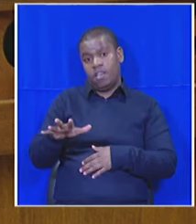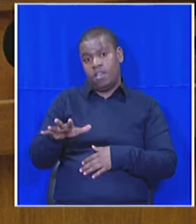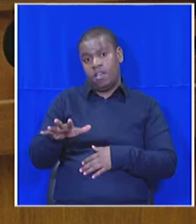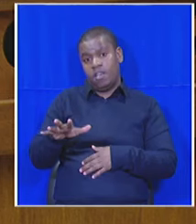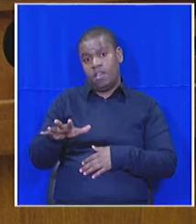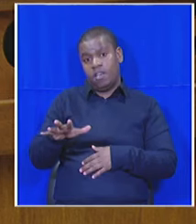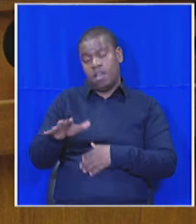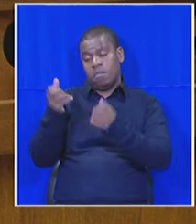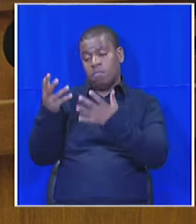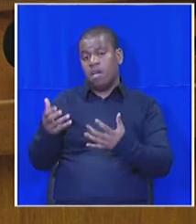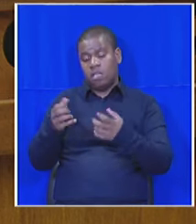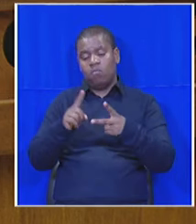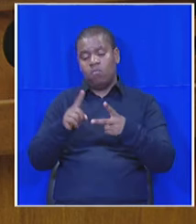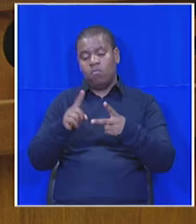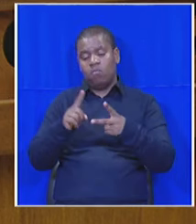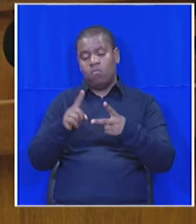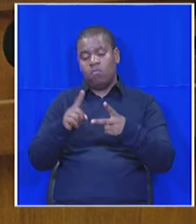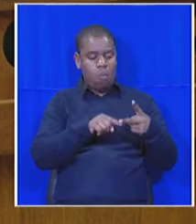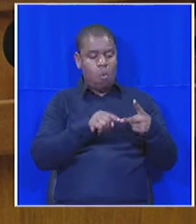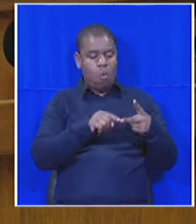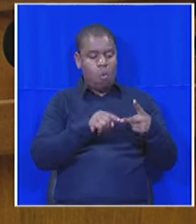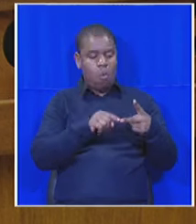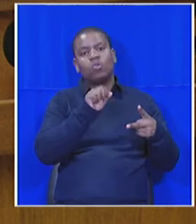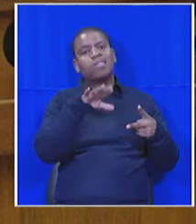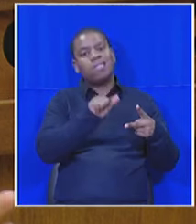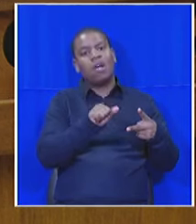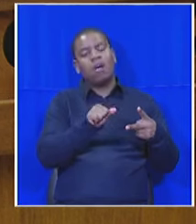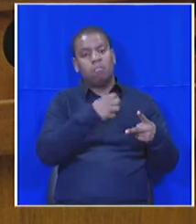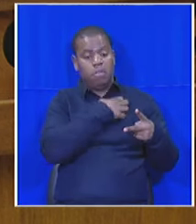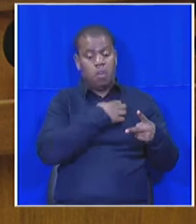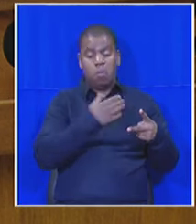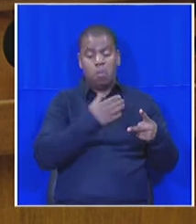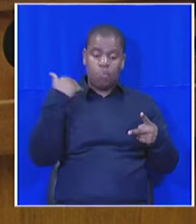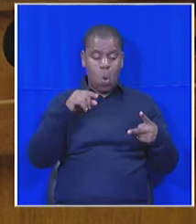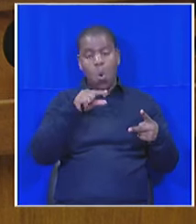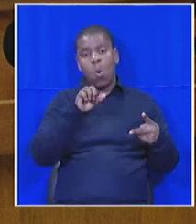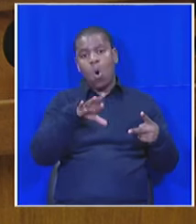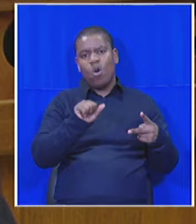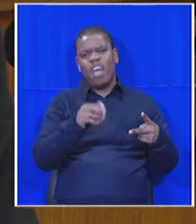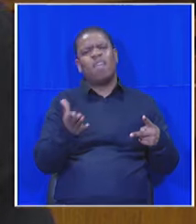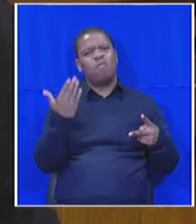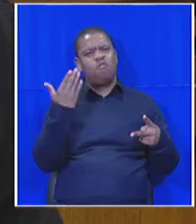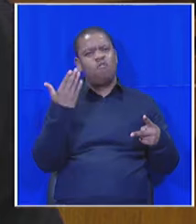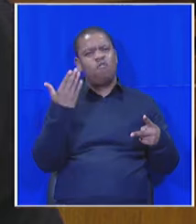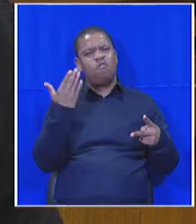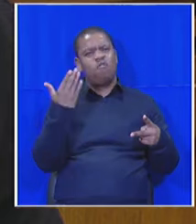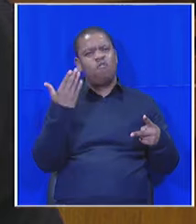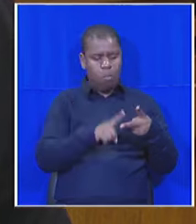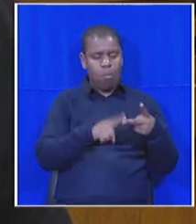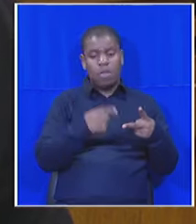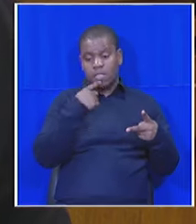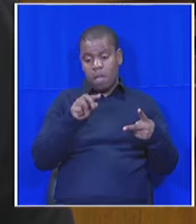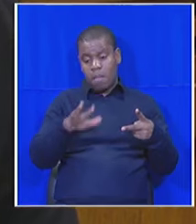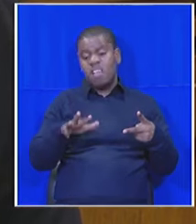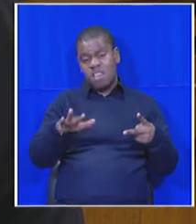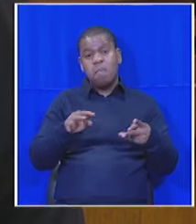Pravin Gordhan as an area where cost cutting would be achieved. In a startling turnabout, in this budget, they get a 90 million